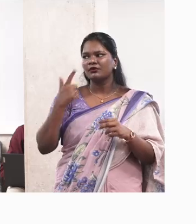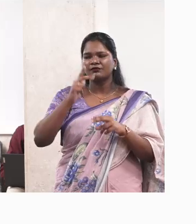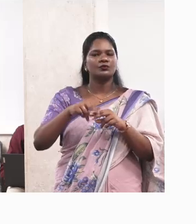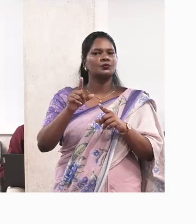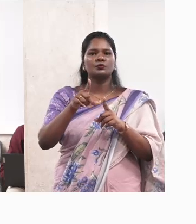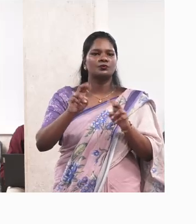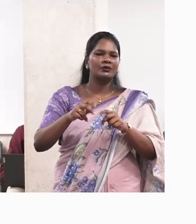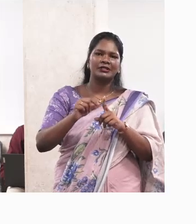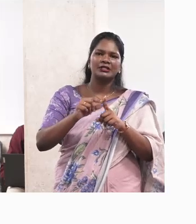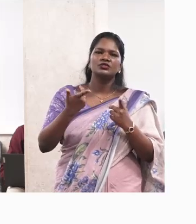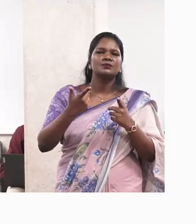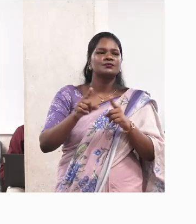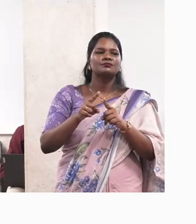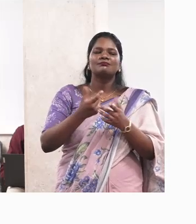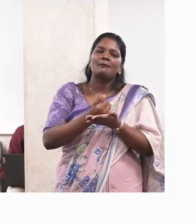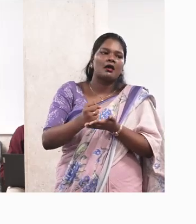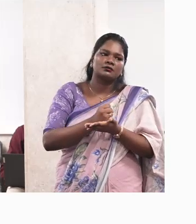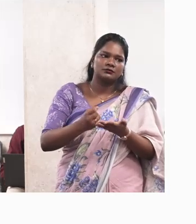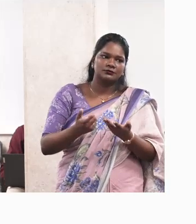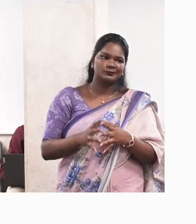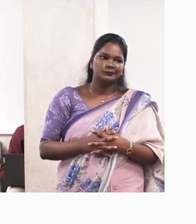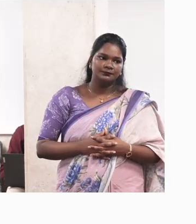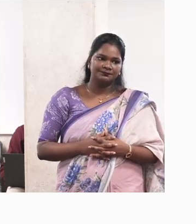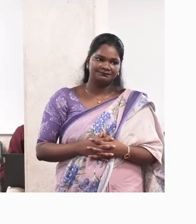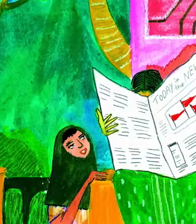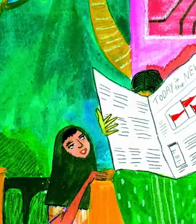our usual practice in Trieste.